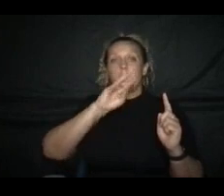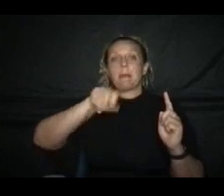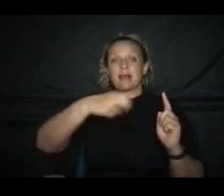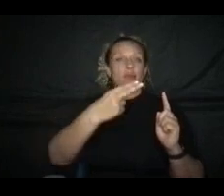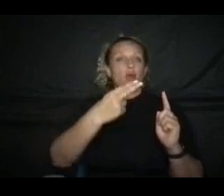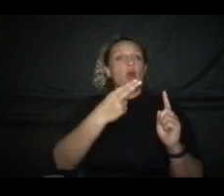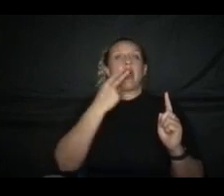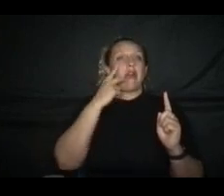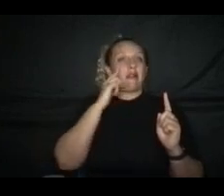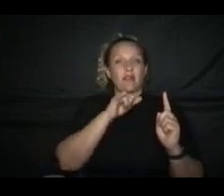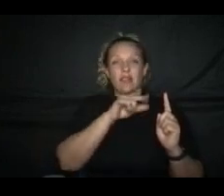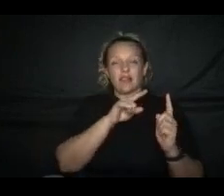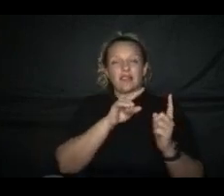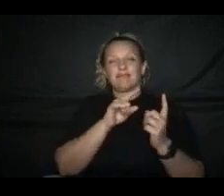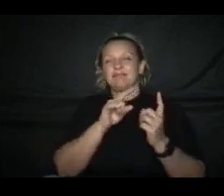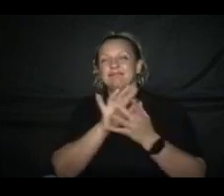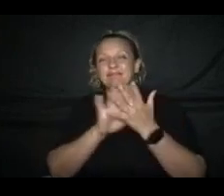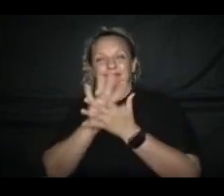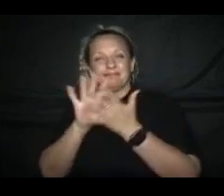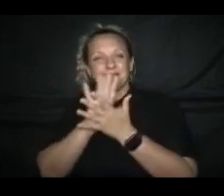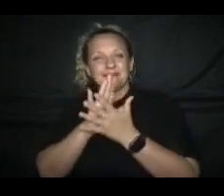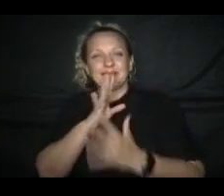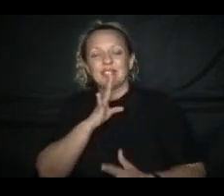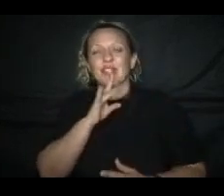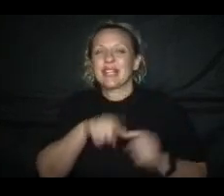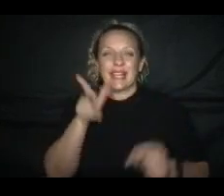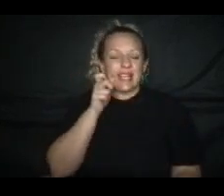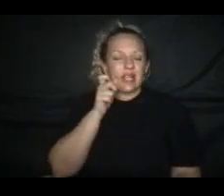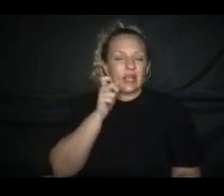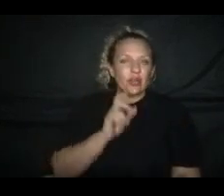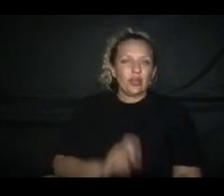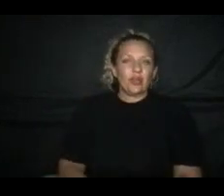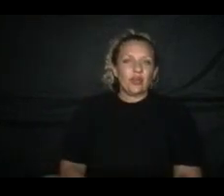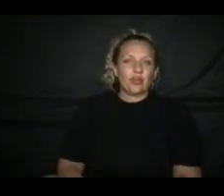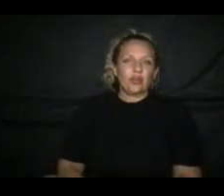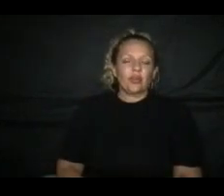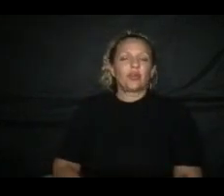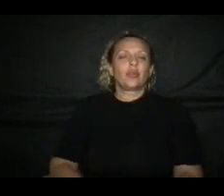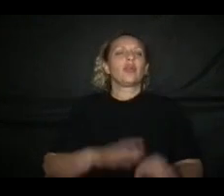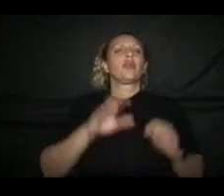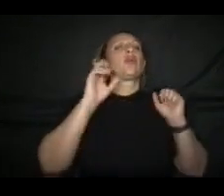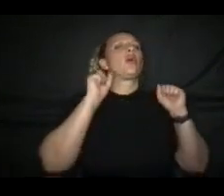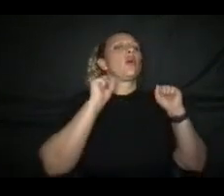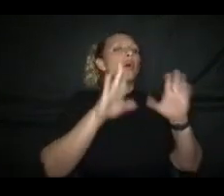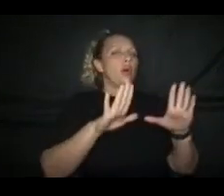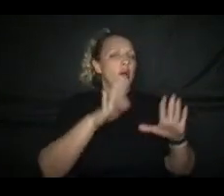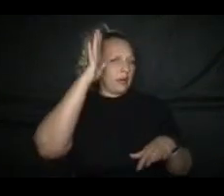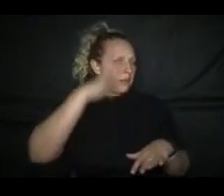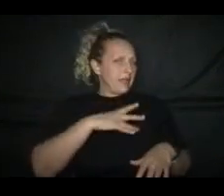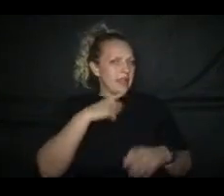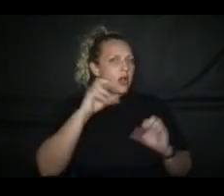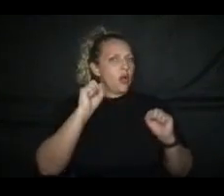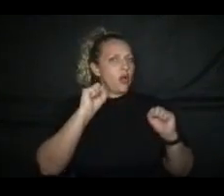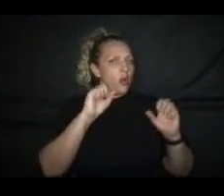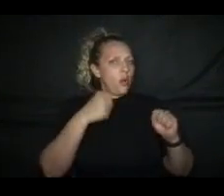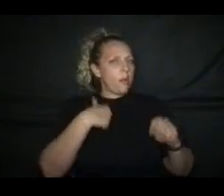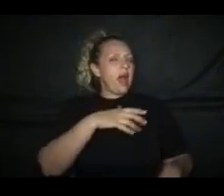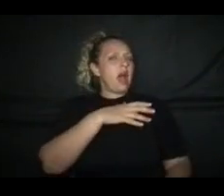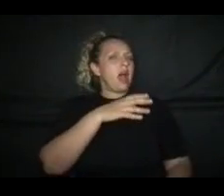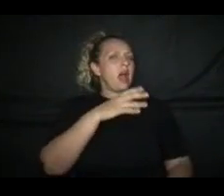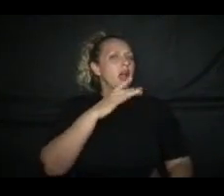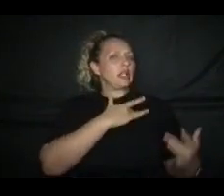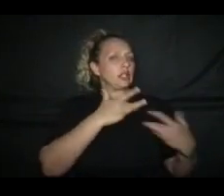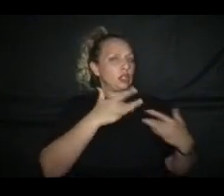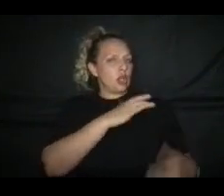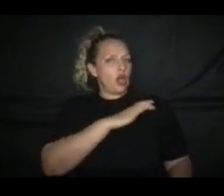measure. Okay, so my concern is then on Congress Avenue and Seacrest,